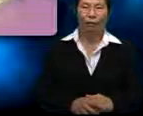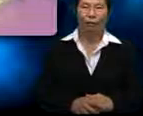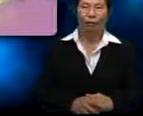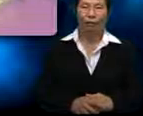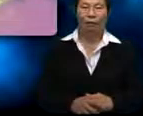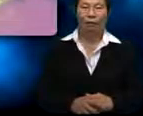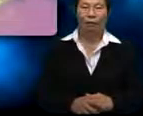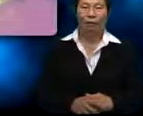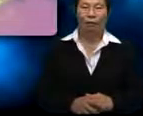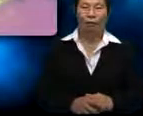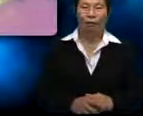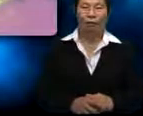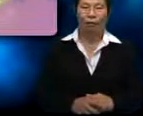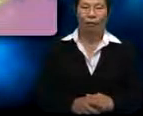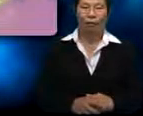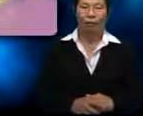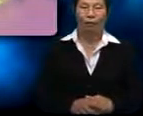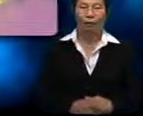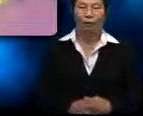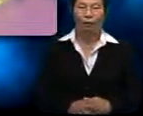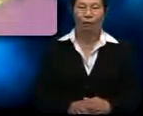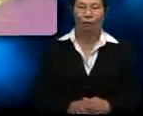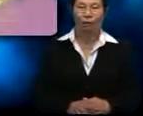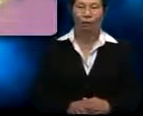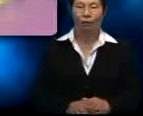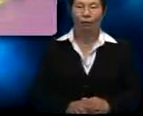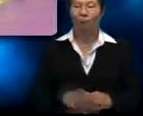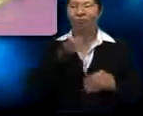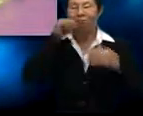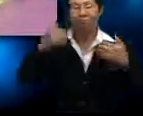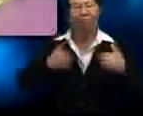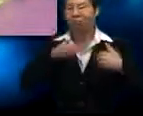Okay, you see I put this without soap solution.